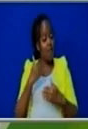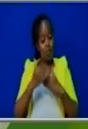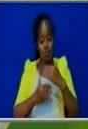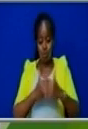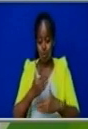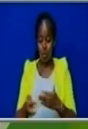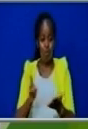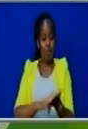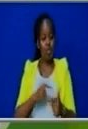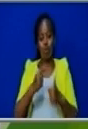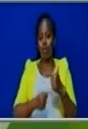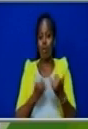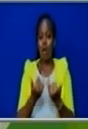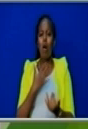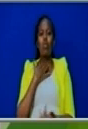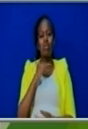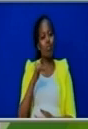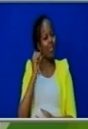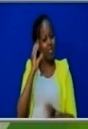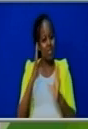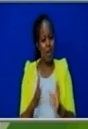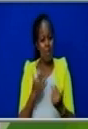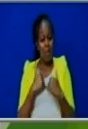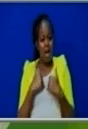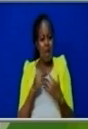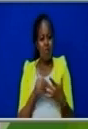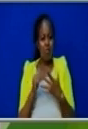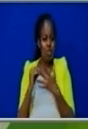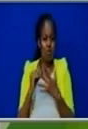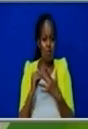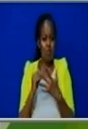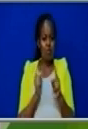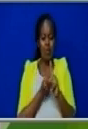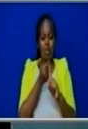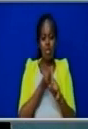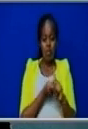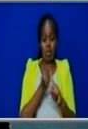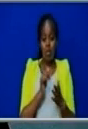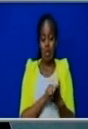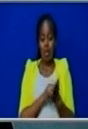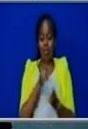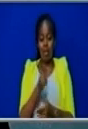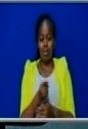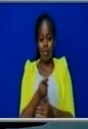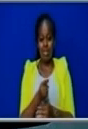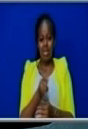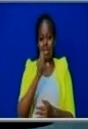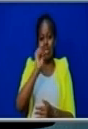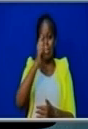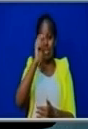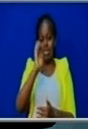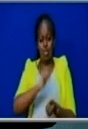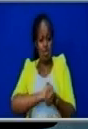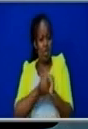which is taking place. I was just about to ask, are there specific temperatures where now these states change? Yes,